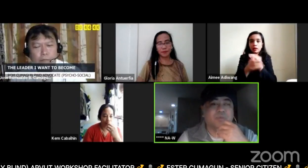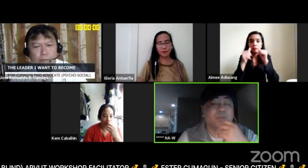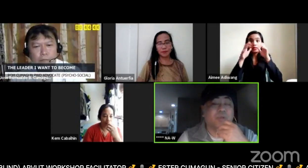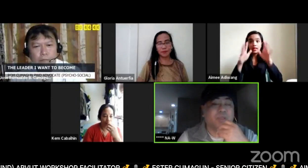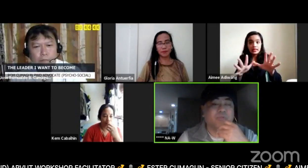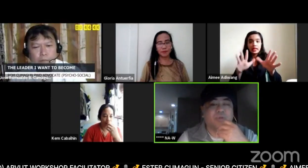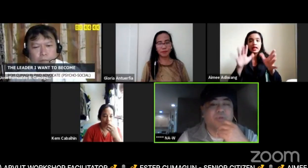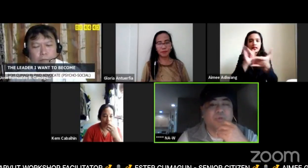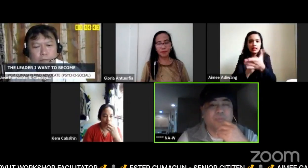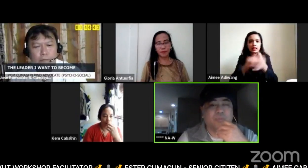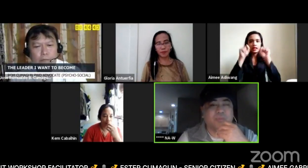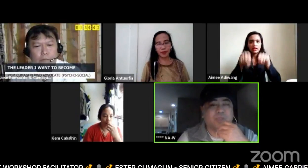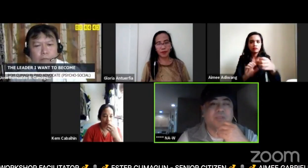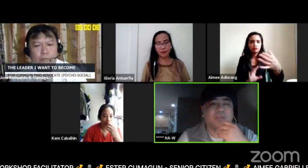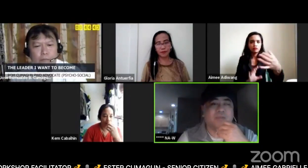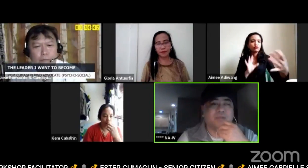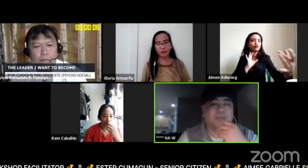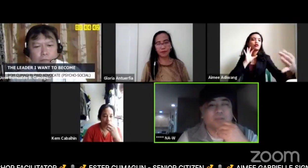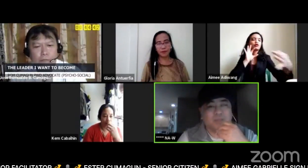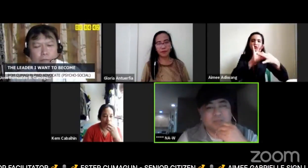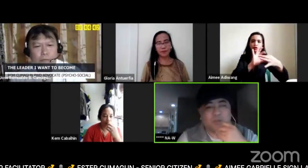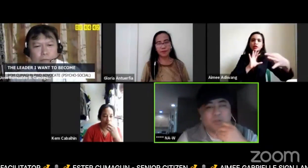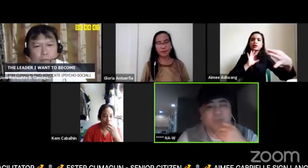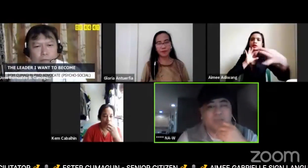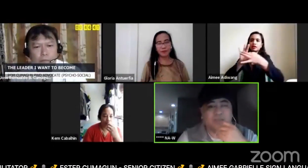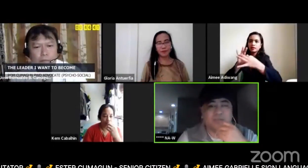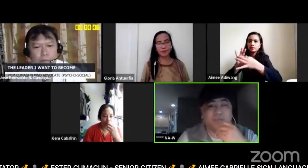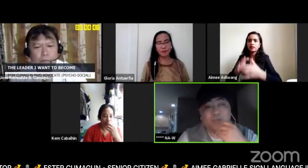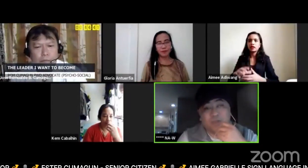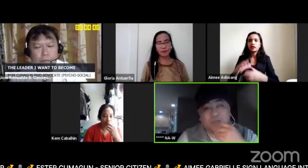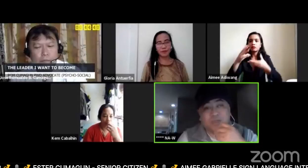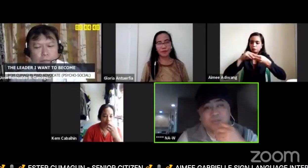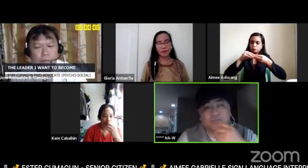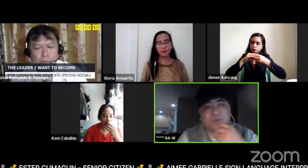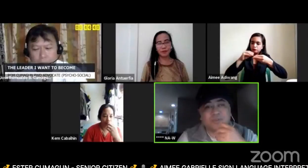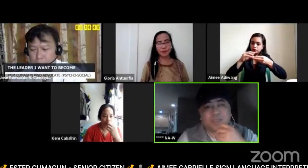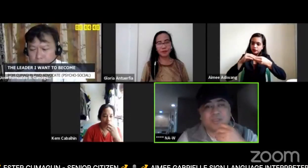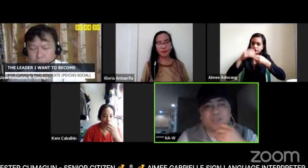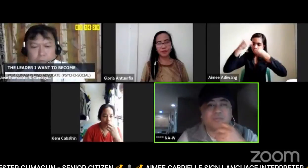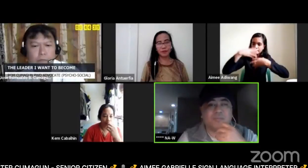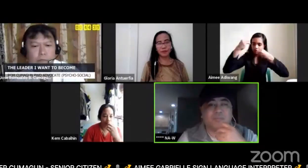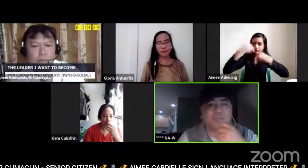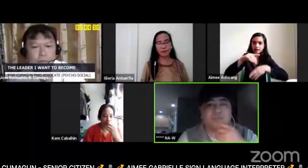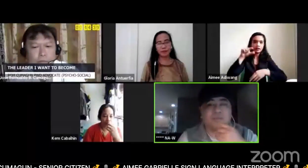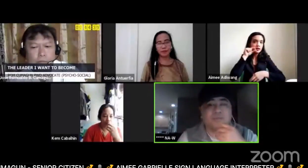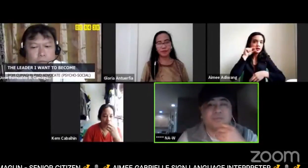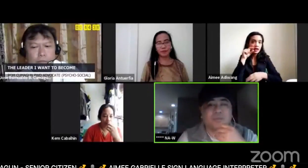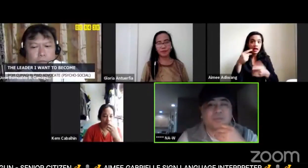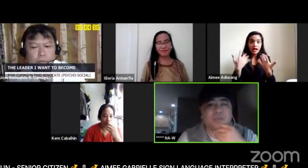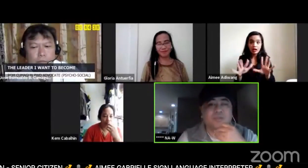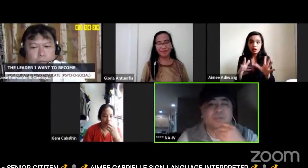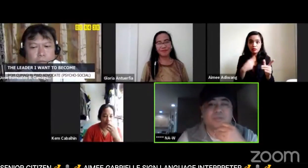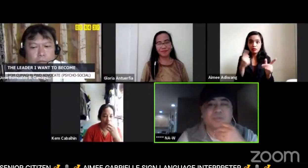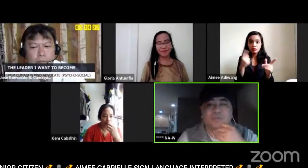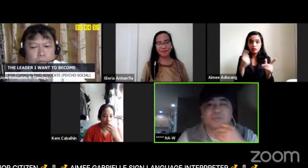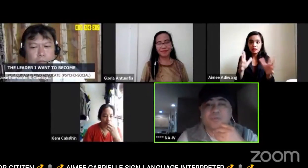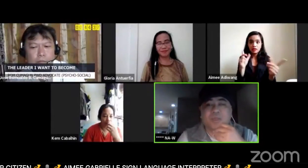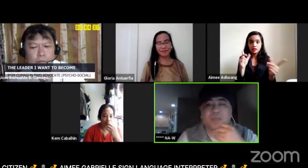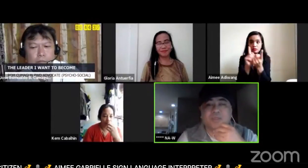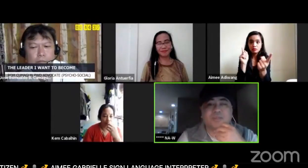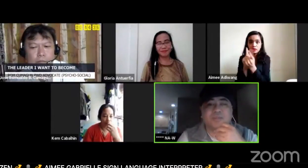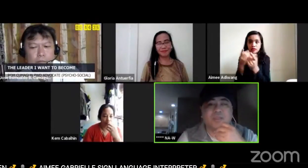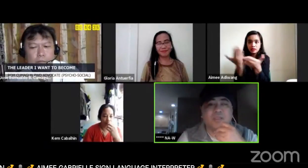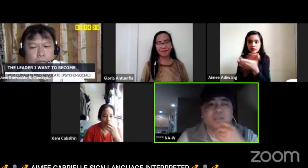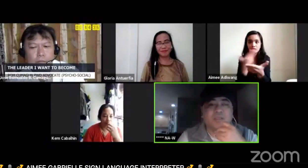to reconnect with Rome and learn his story, and with Gloria, of course. And now I've met two